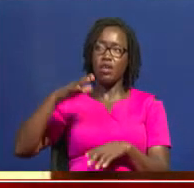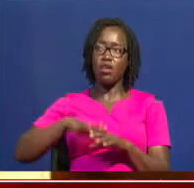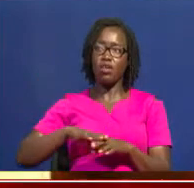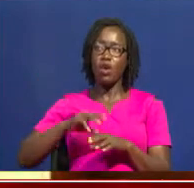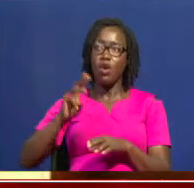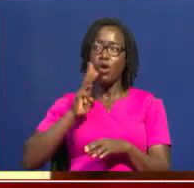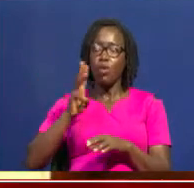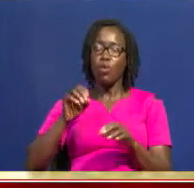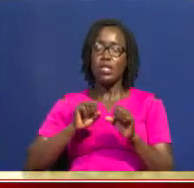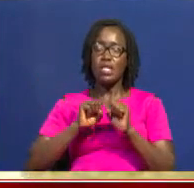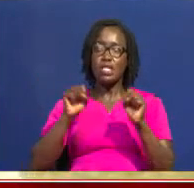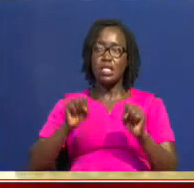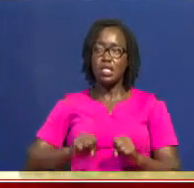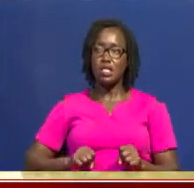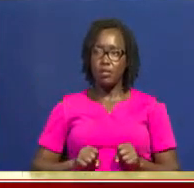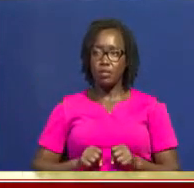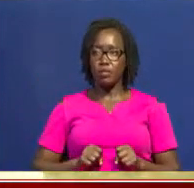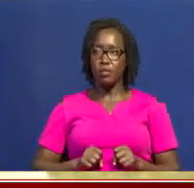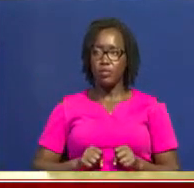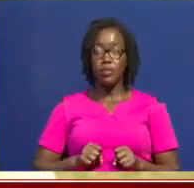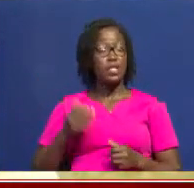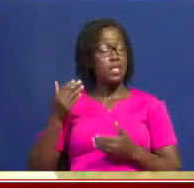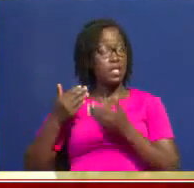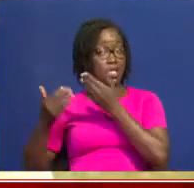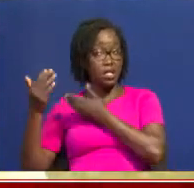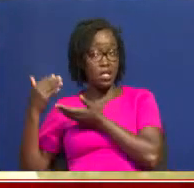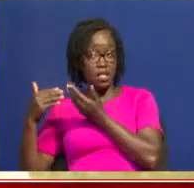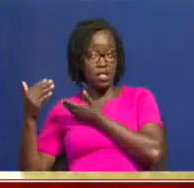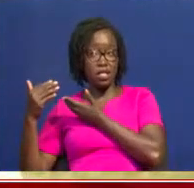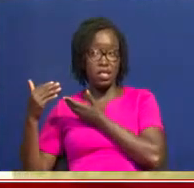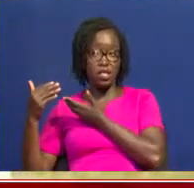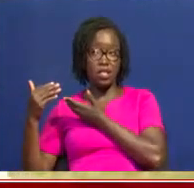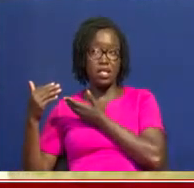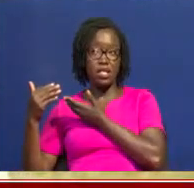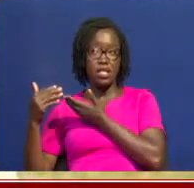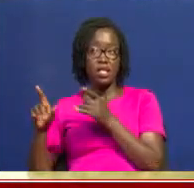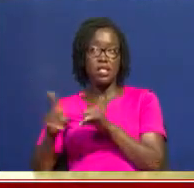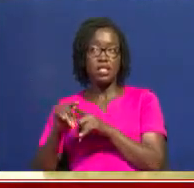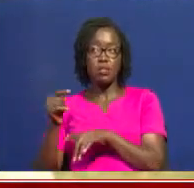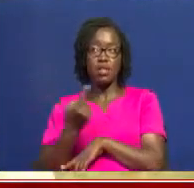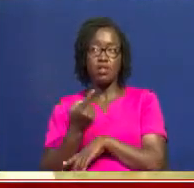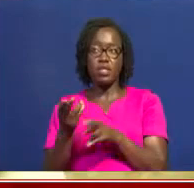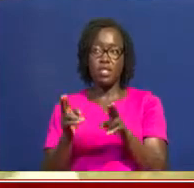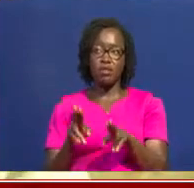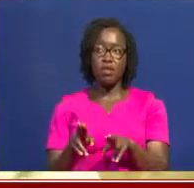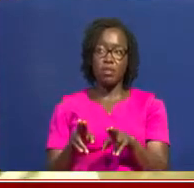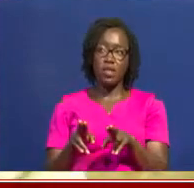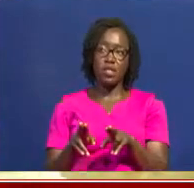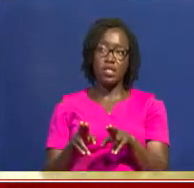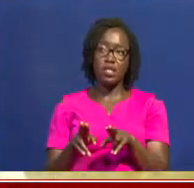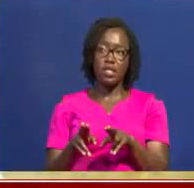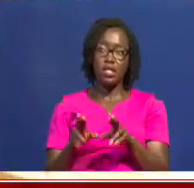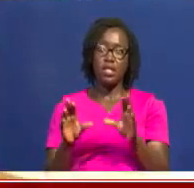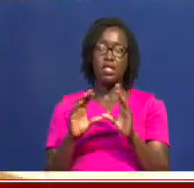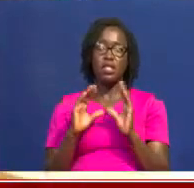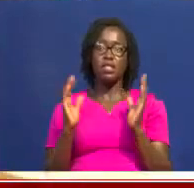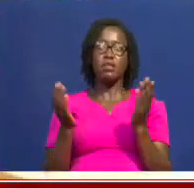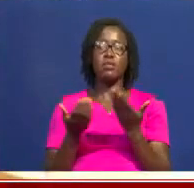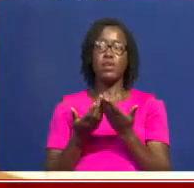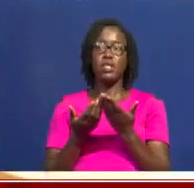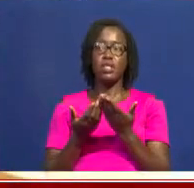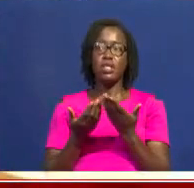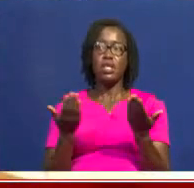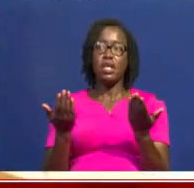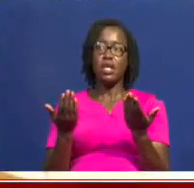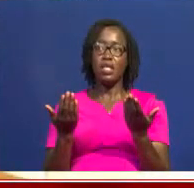marine ecosystem. We look at history in terms of similar events that have happened in this world as far as nuclear power